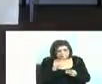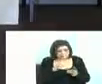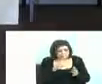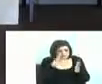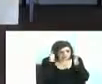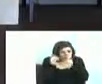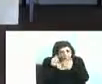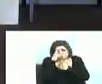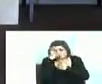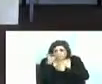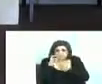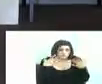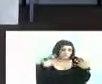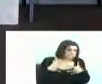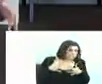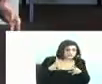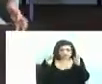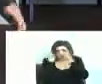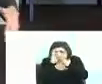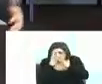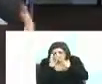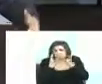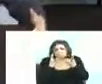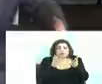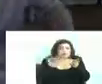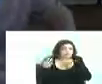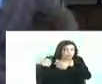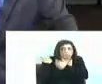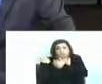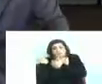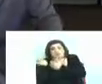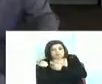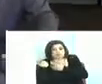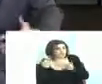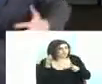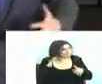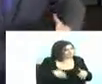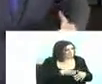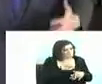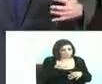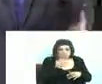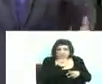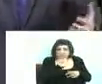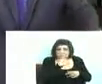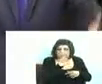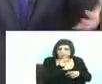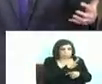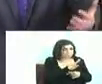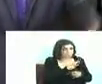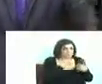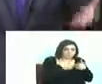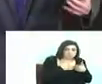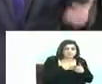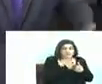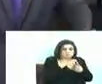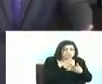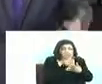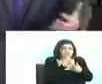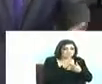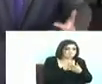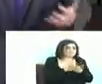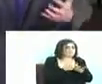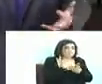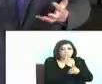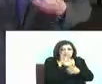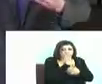so he's there. It is late. He's getting tired. How often are we so tired when we feel like we are